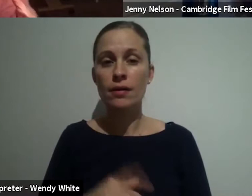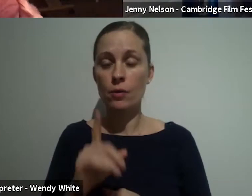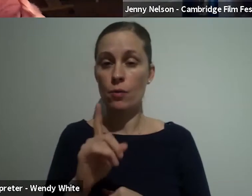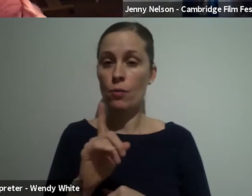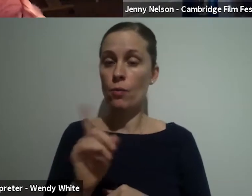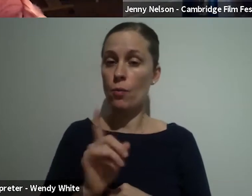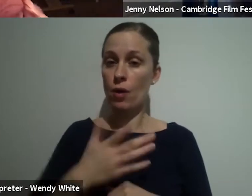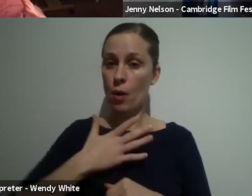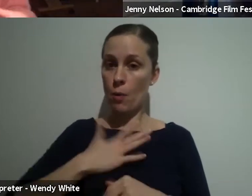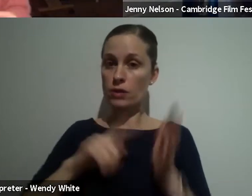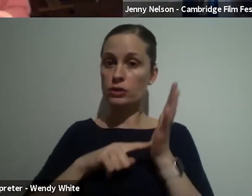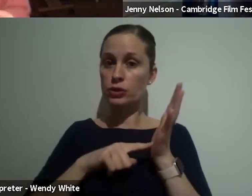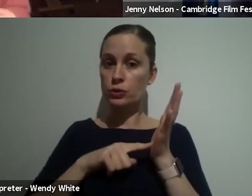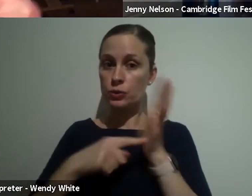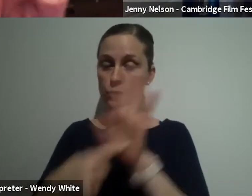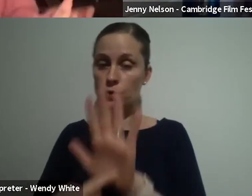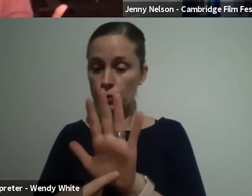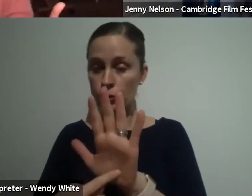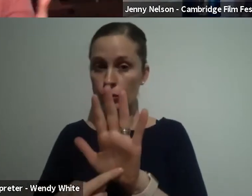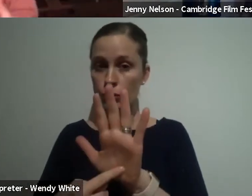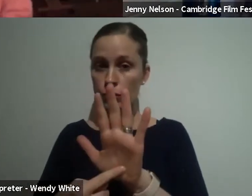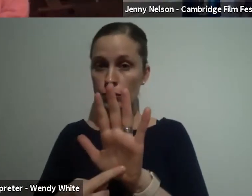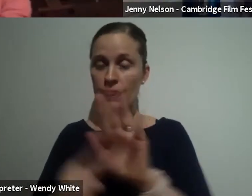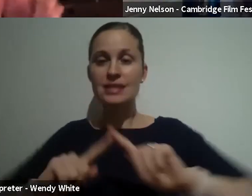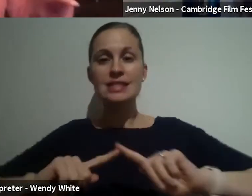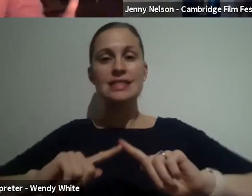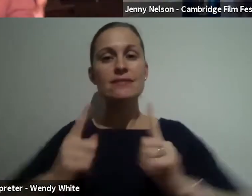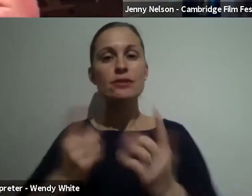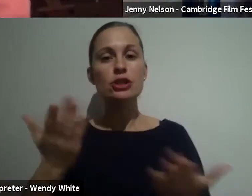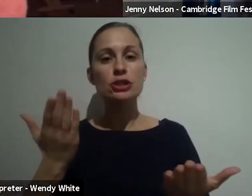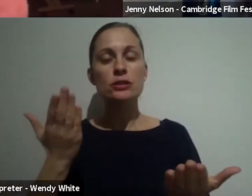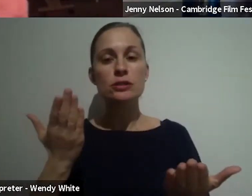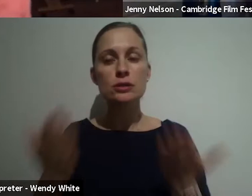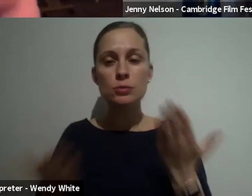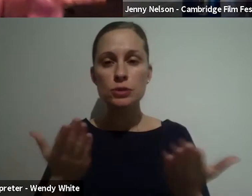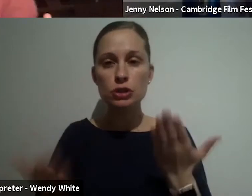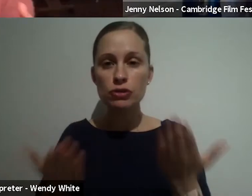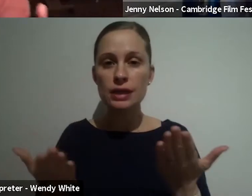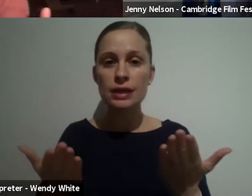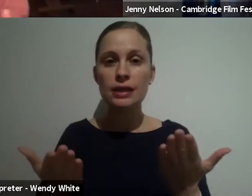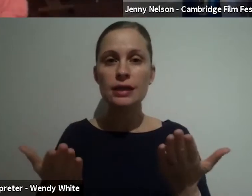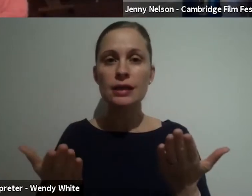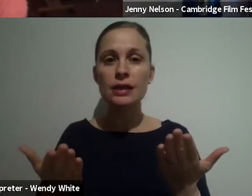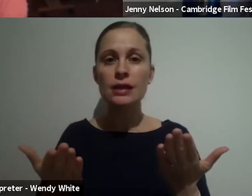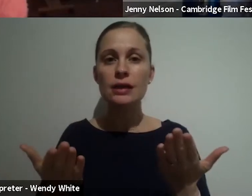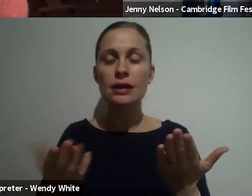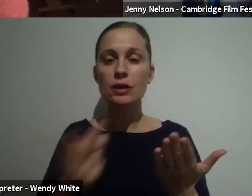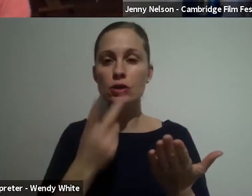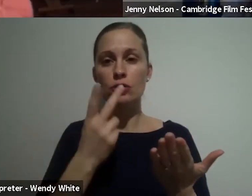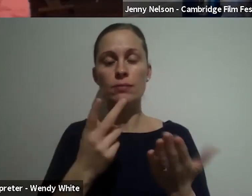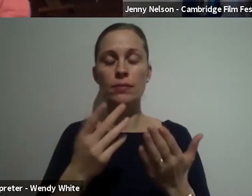this, it was the difference between a very big city, like for example, Madrid or Barcelona, that it was the two big cities in Spain